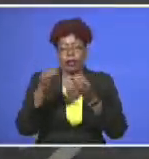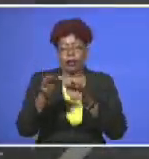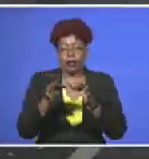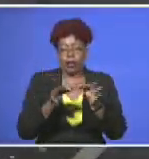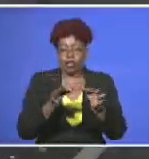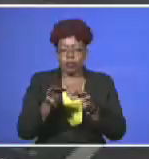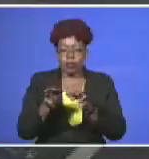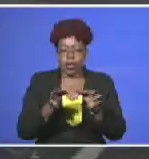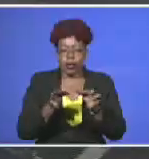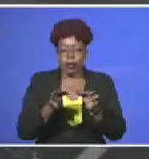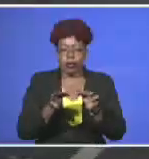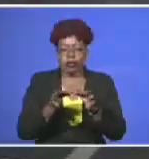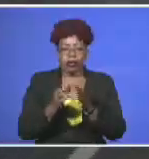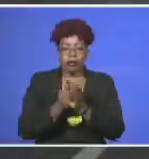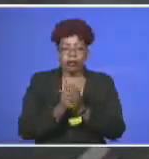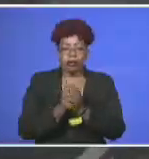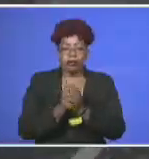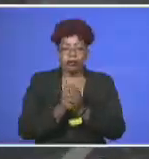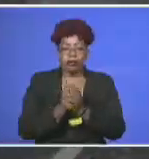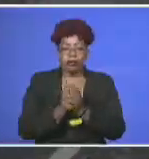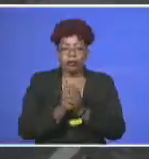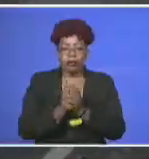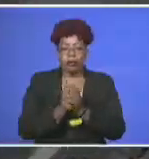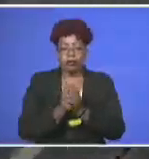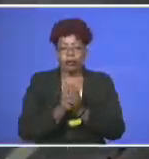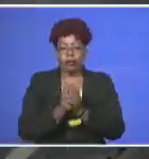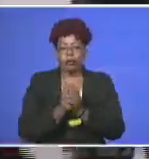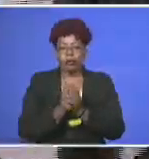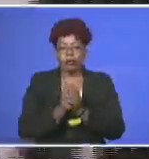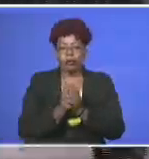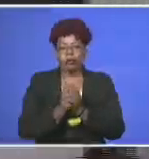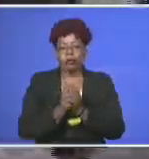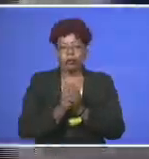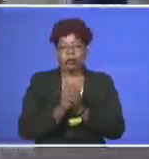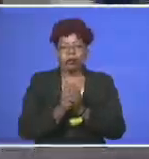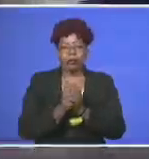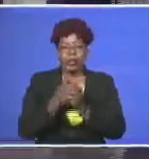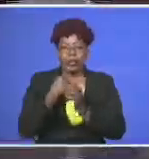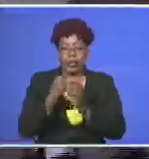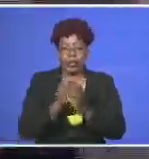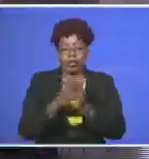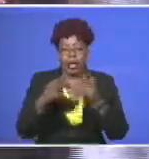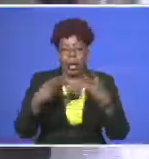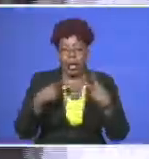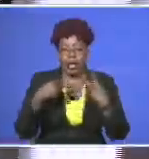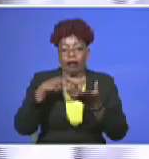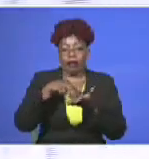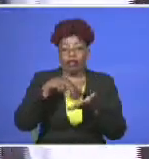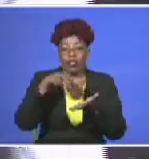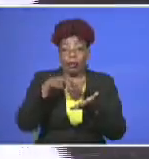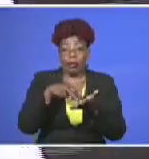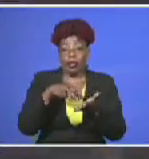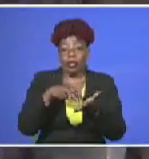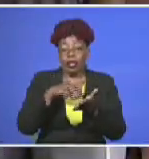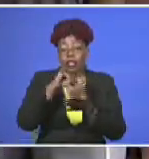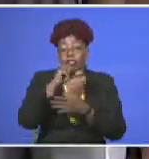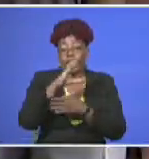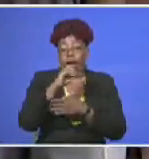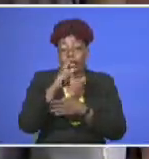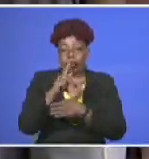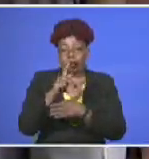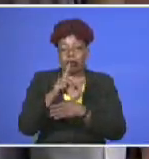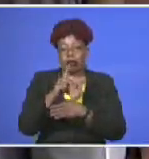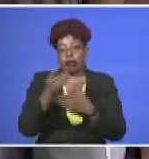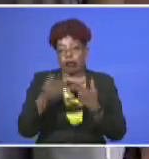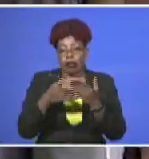has in store for the participants. We're going to be some basic jumping jacks, some basic punches, some basic